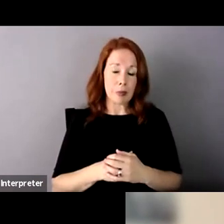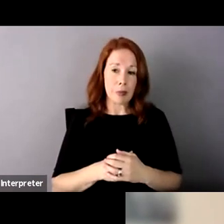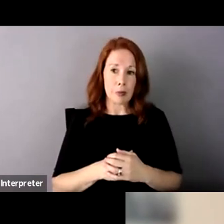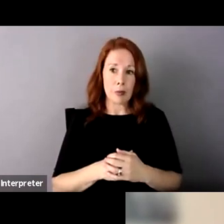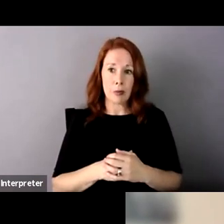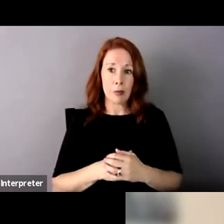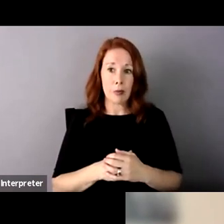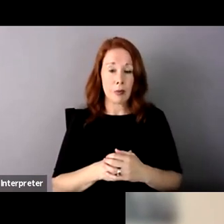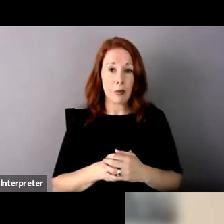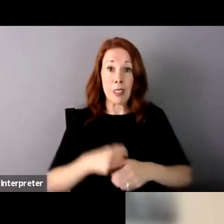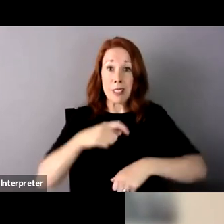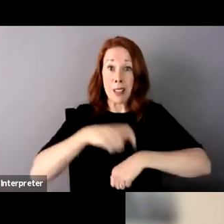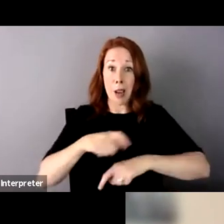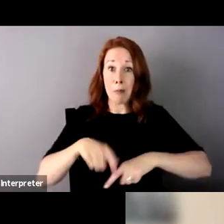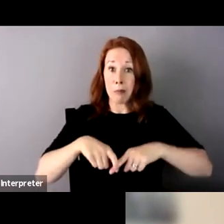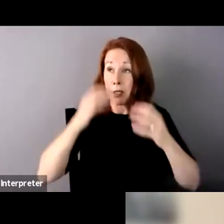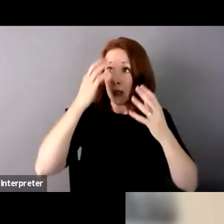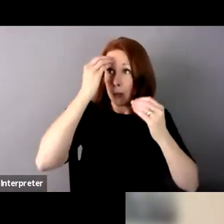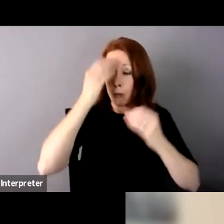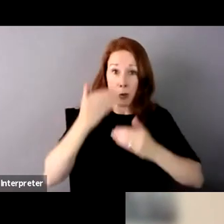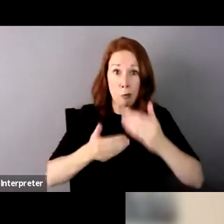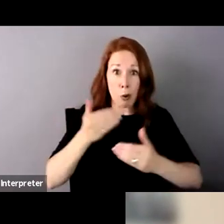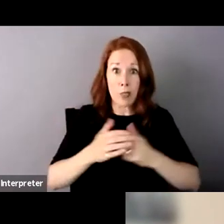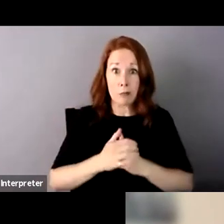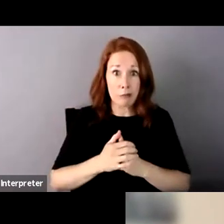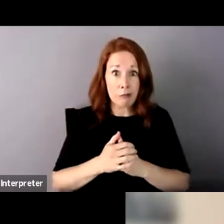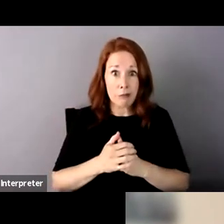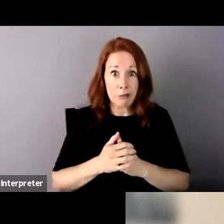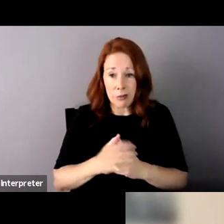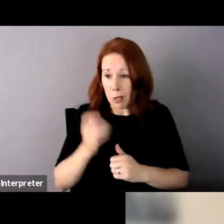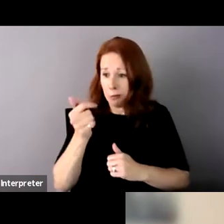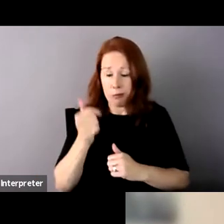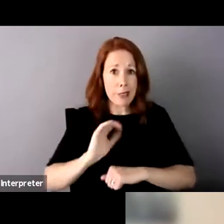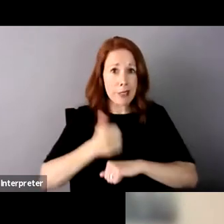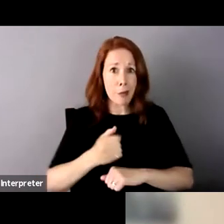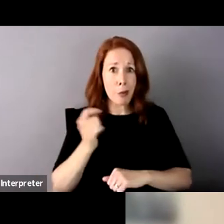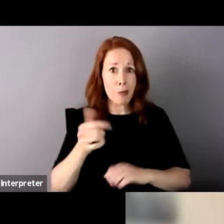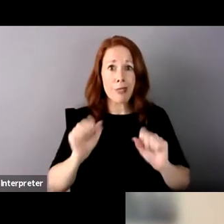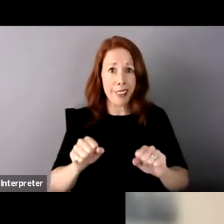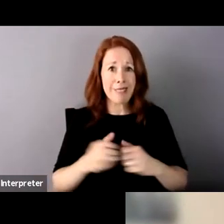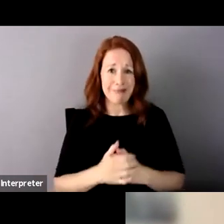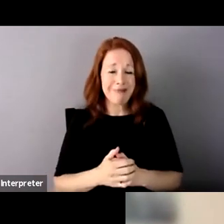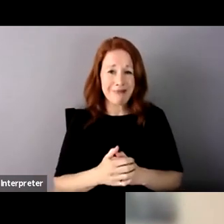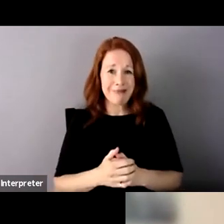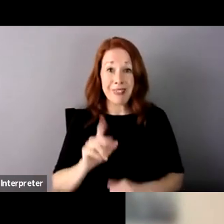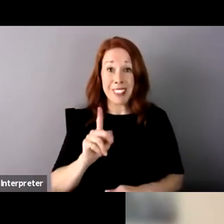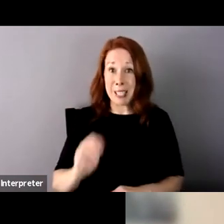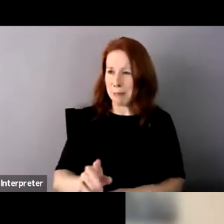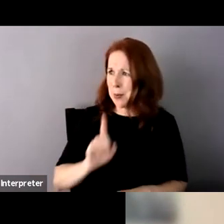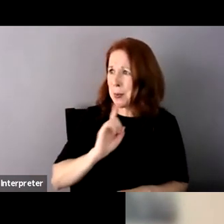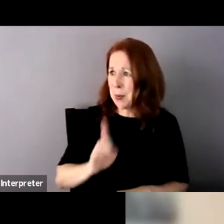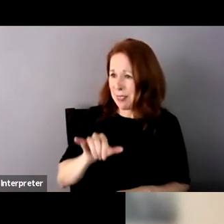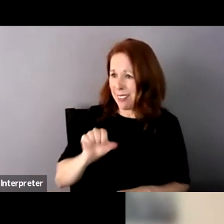giving somebody time to process, those are really quick, easy changes that you can implement right away. Mm, so true. We